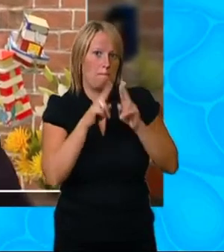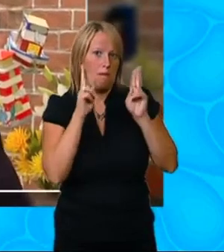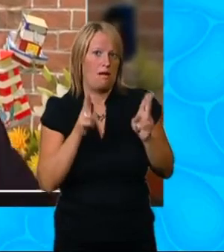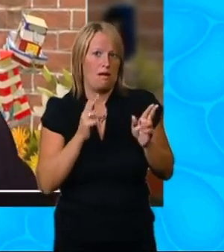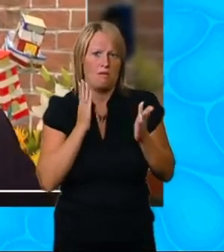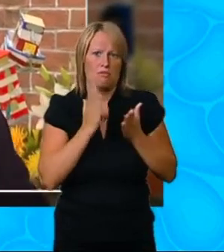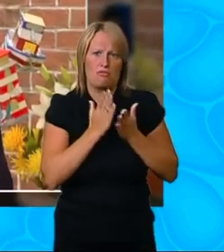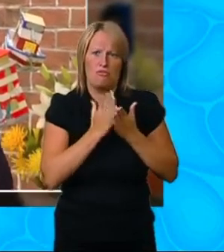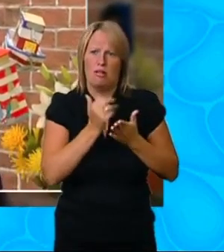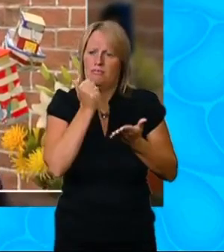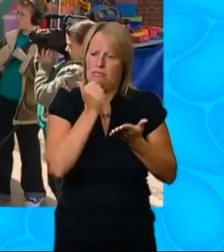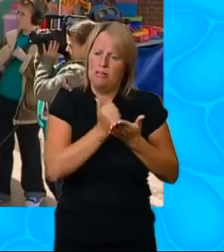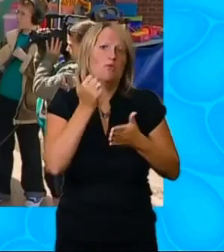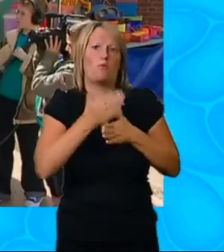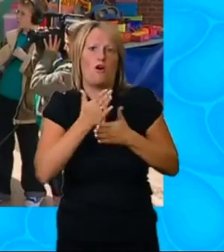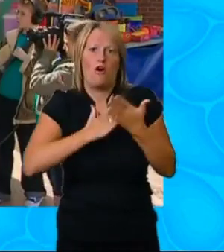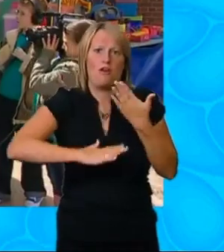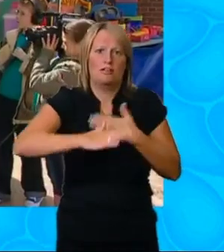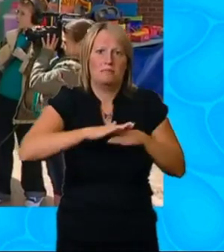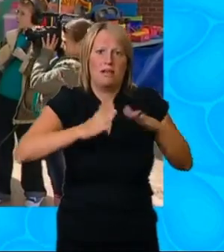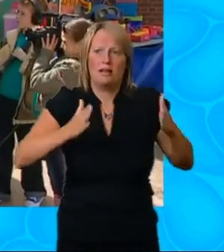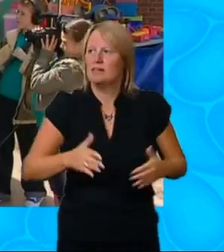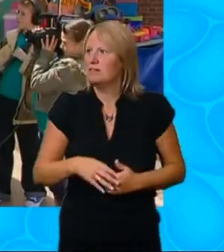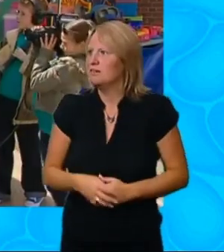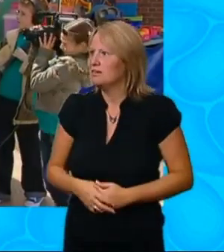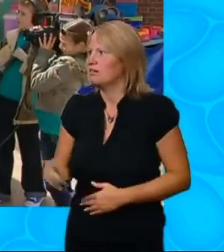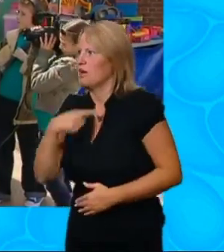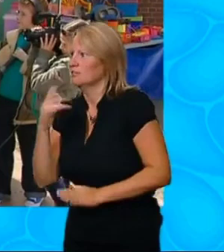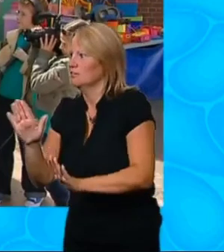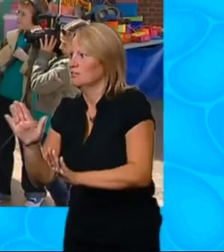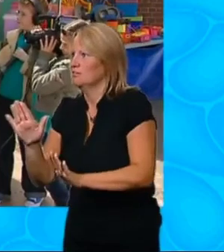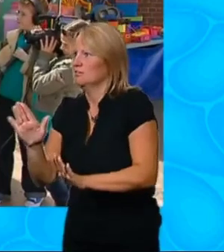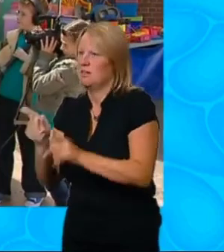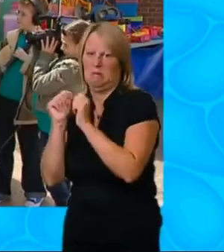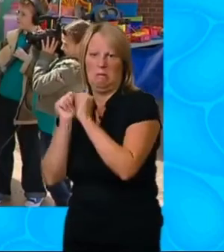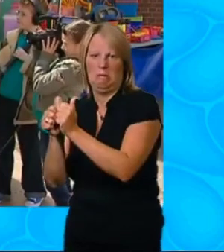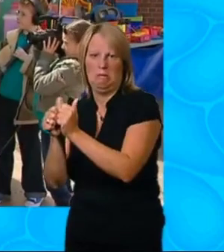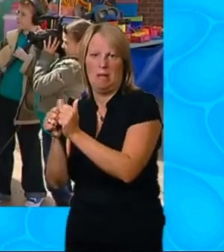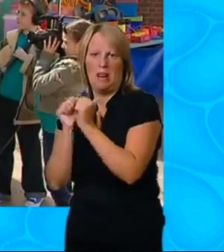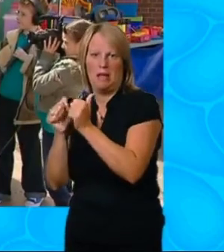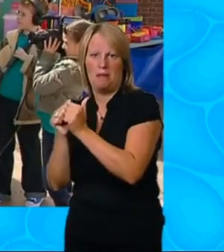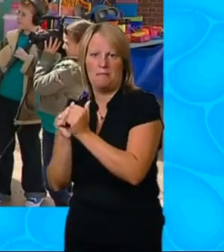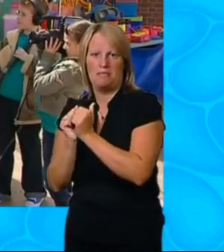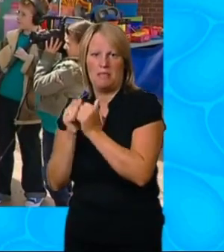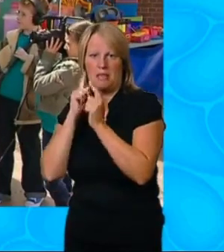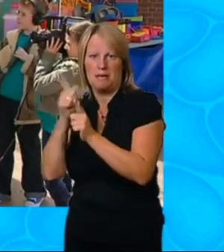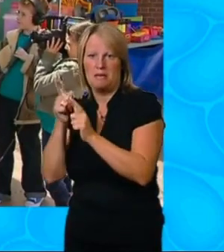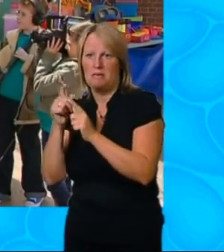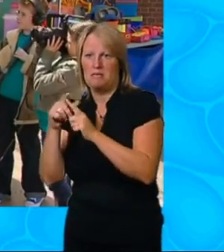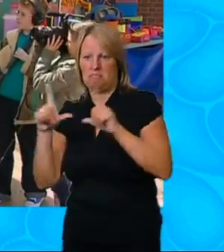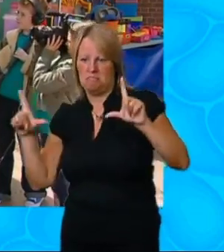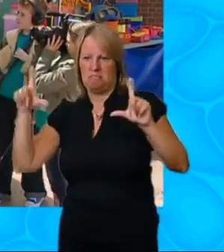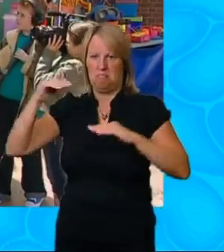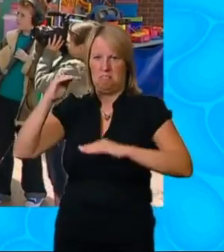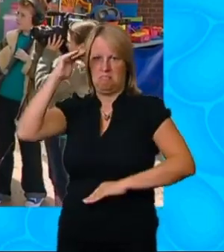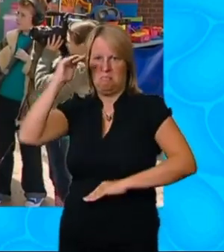of all, I want to say that the market's a really, really cool place to work. Cut! Oh, love it, love it. But I just think we can frame this